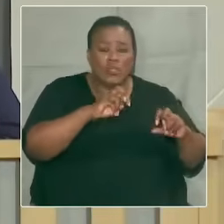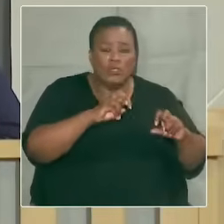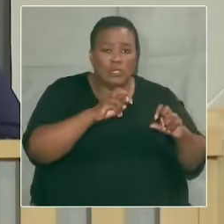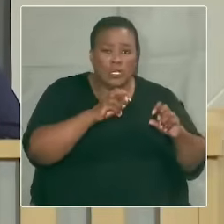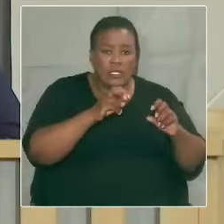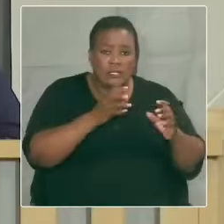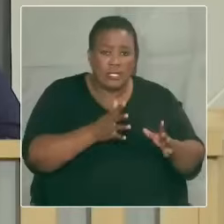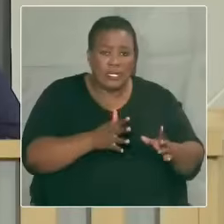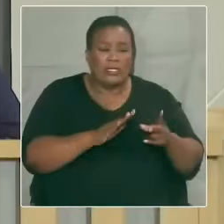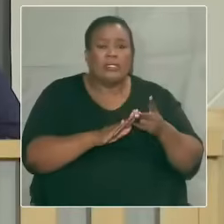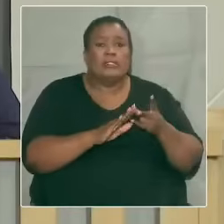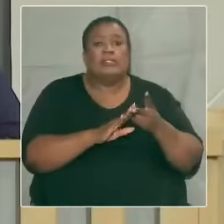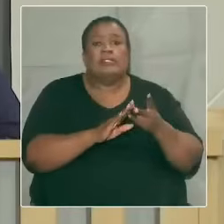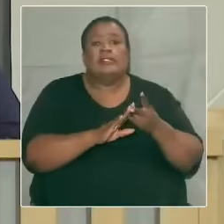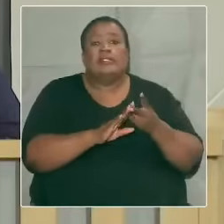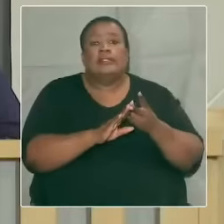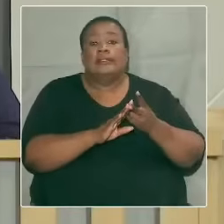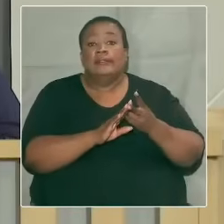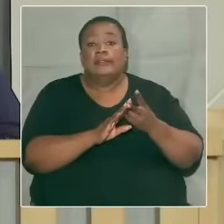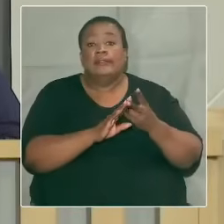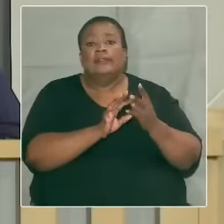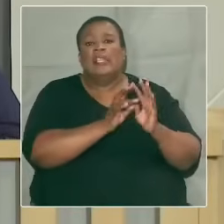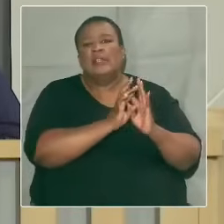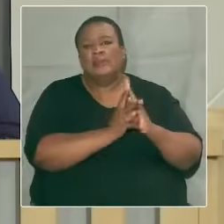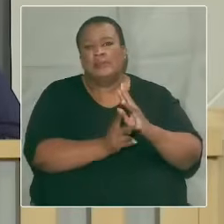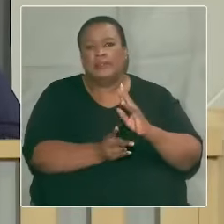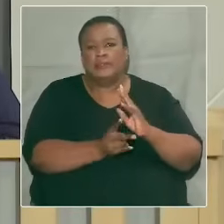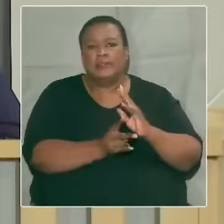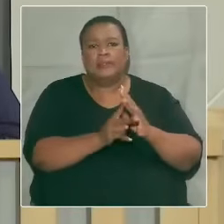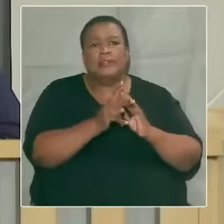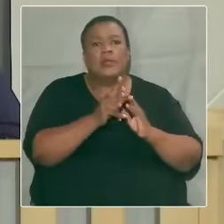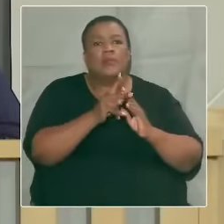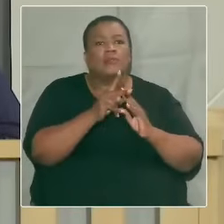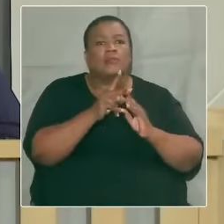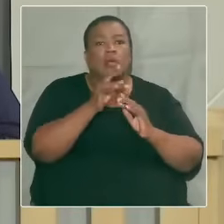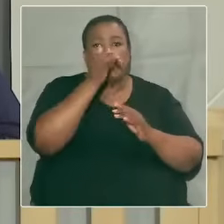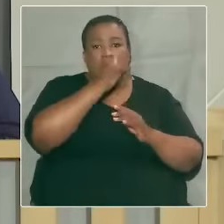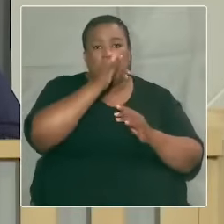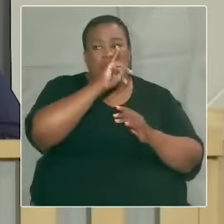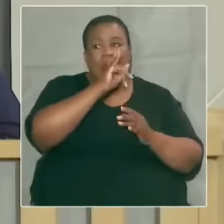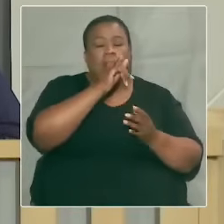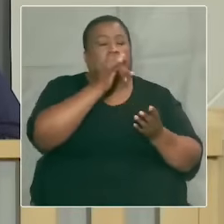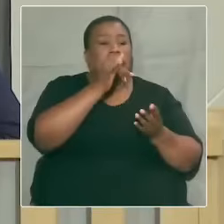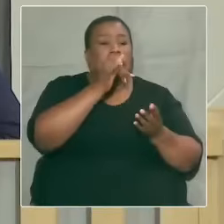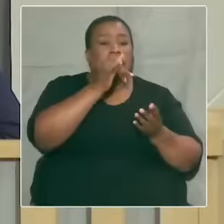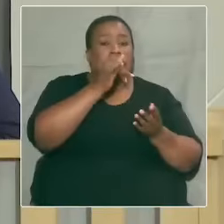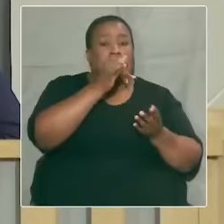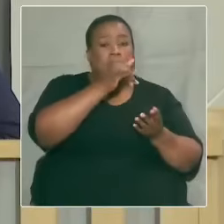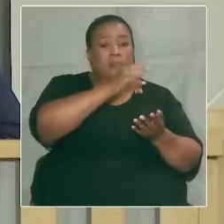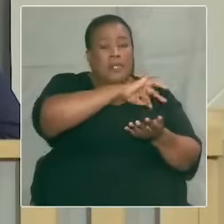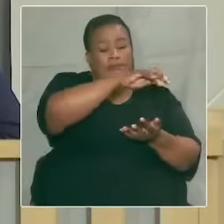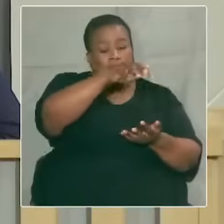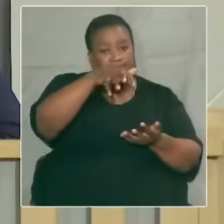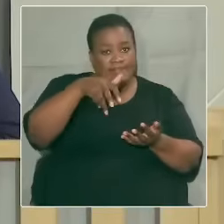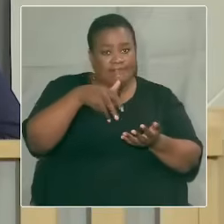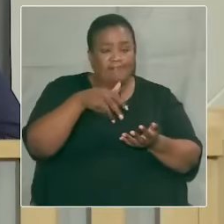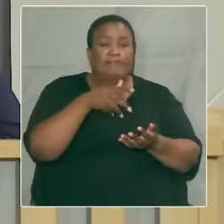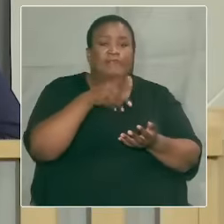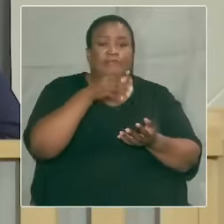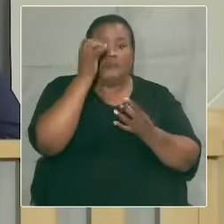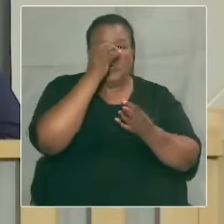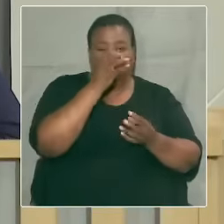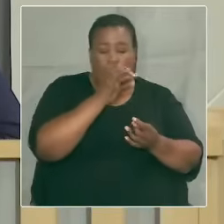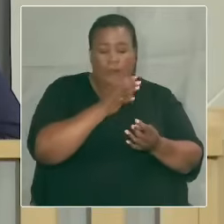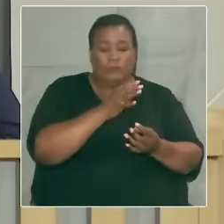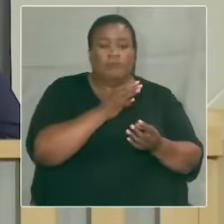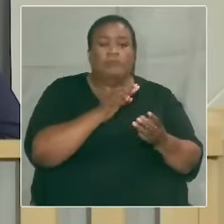resources. The task team is SAPS-led and include members from DPCI, ensuring a comprehensive